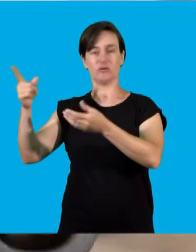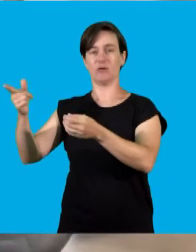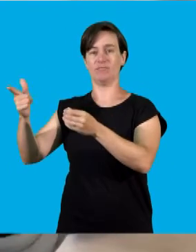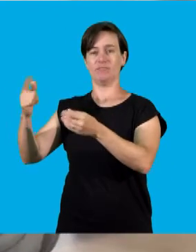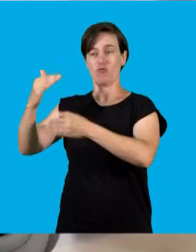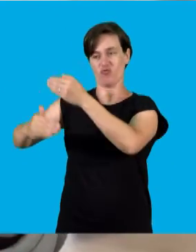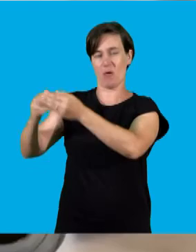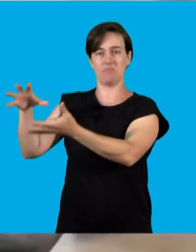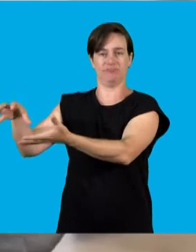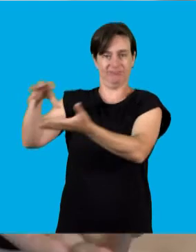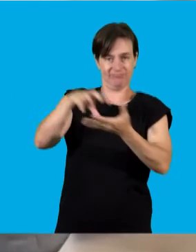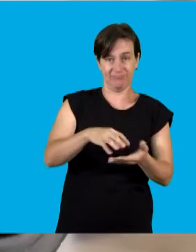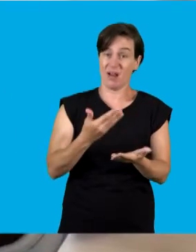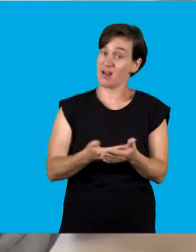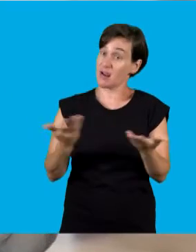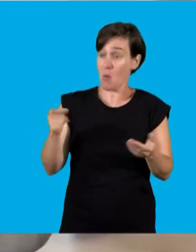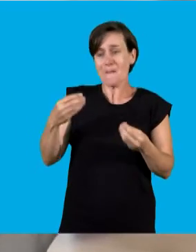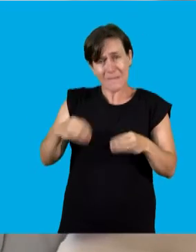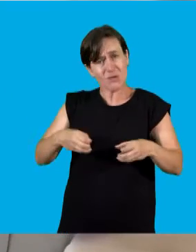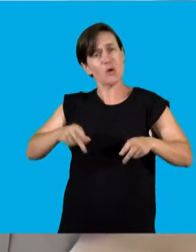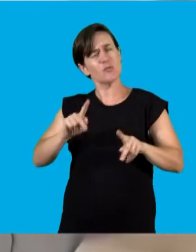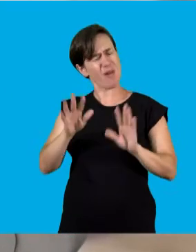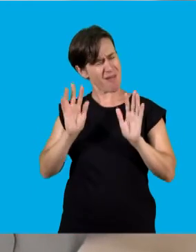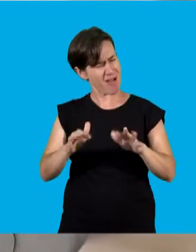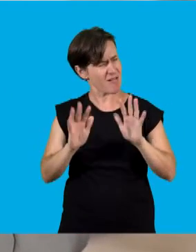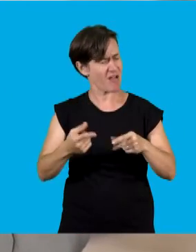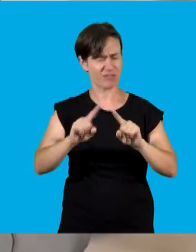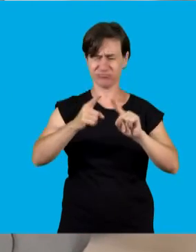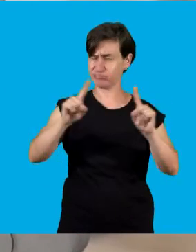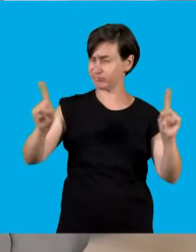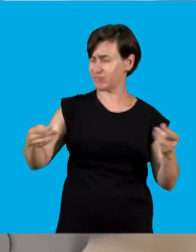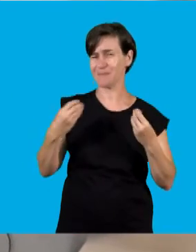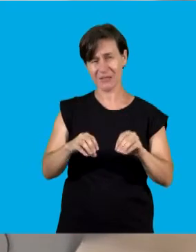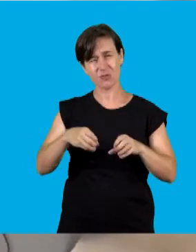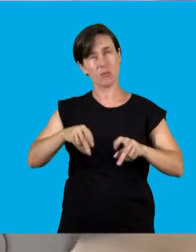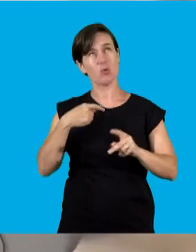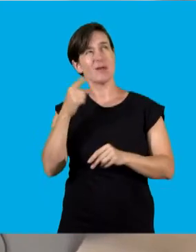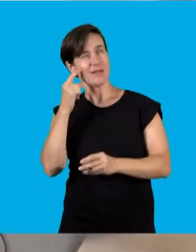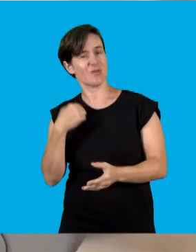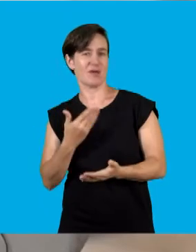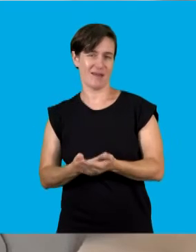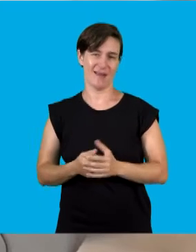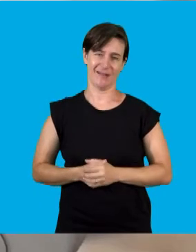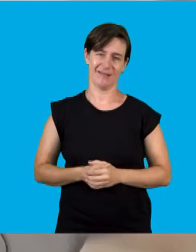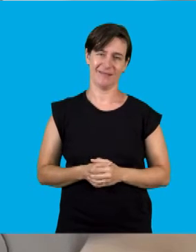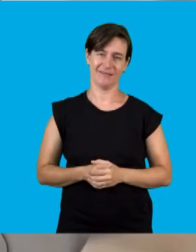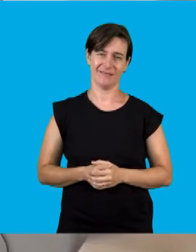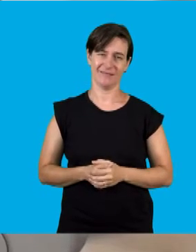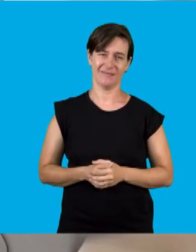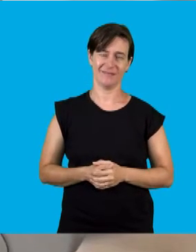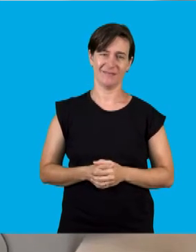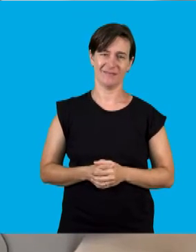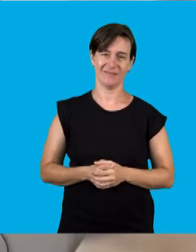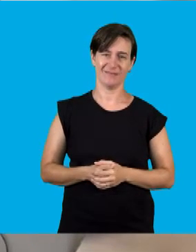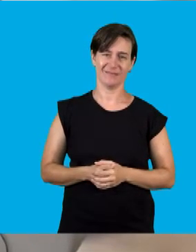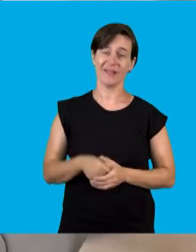us. So that is also a business opportunity. There's so many business opportunities that we can think of, which is why there is